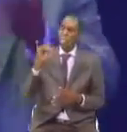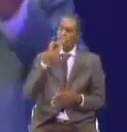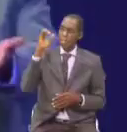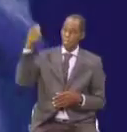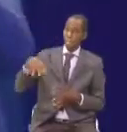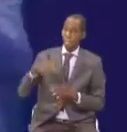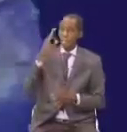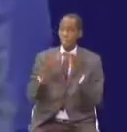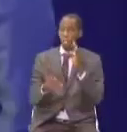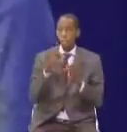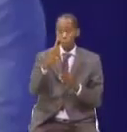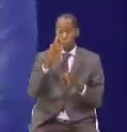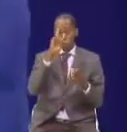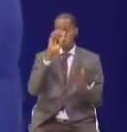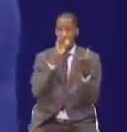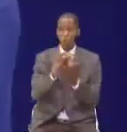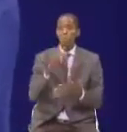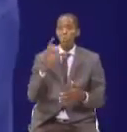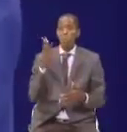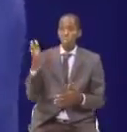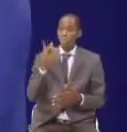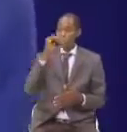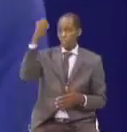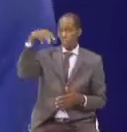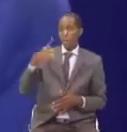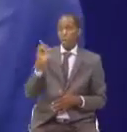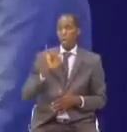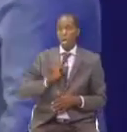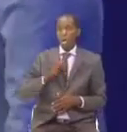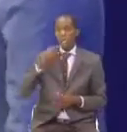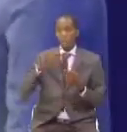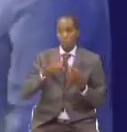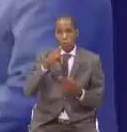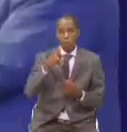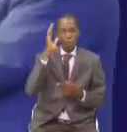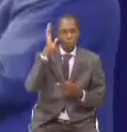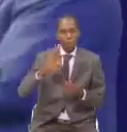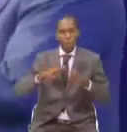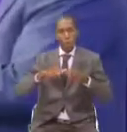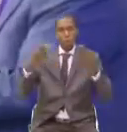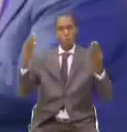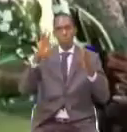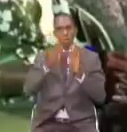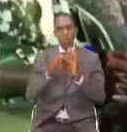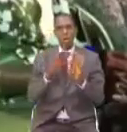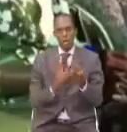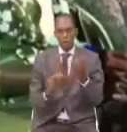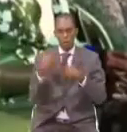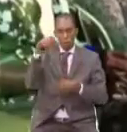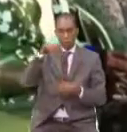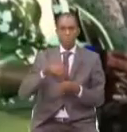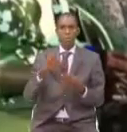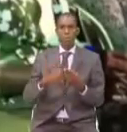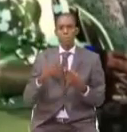there where I announce to you, you will open your door, you will come into the light. You